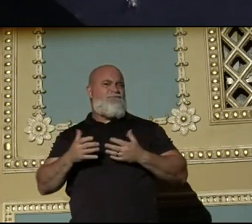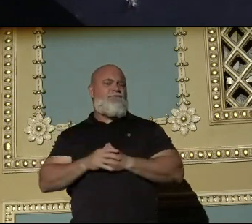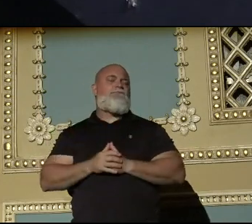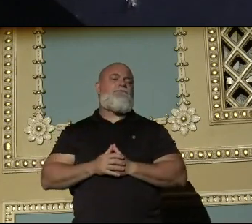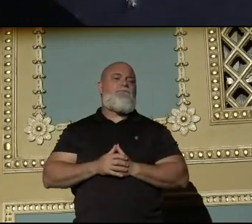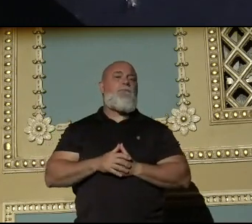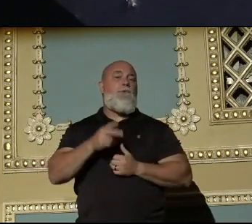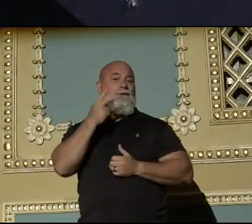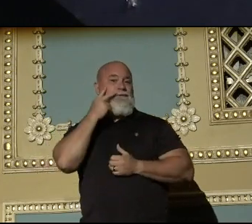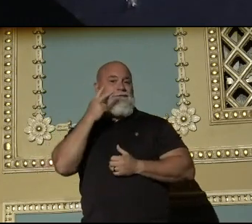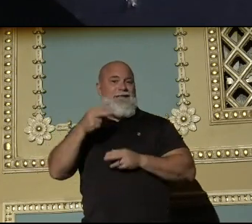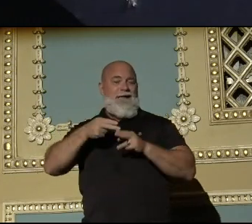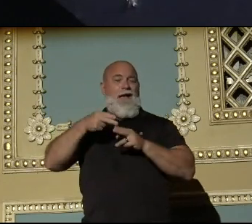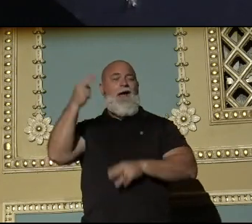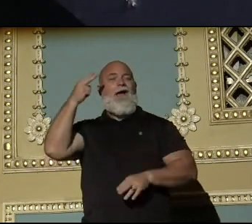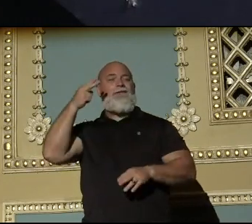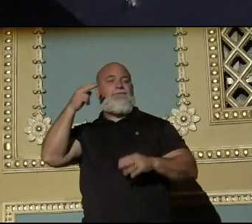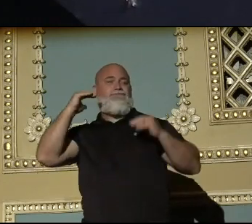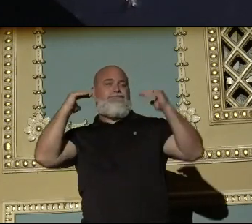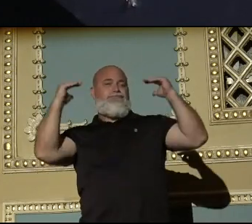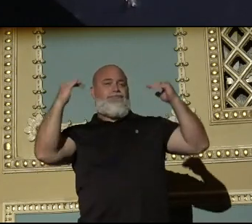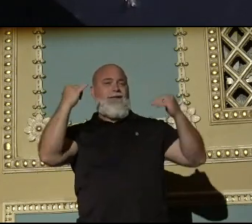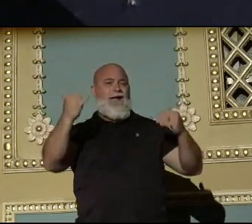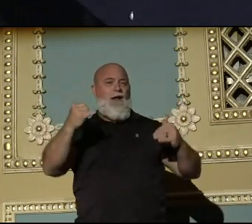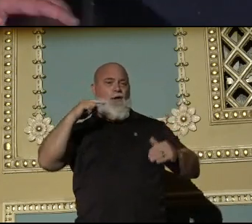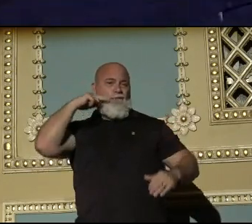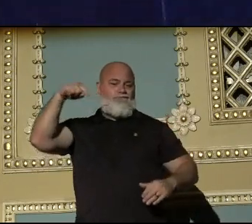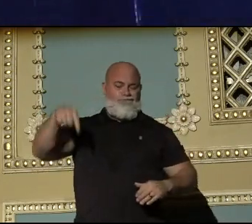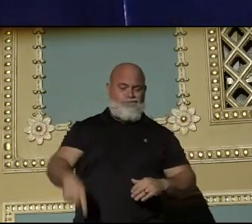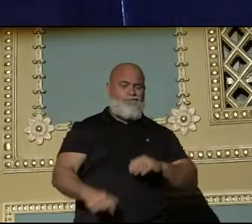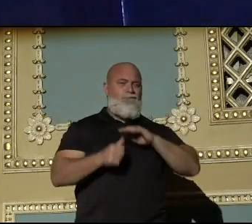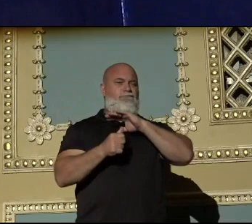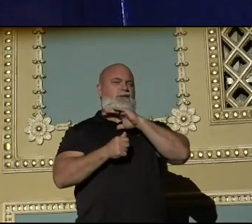the highest point of the theater. Now let's go check out the lowest.